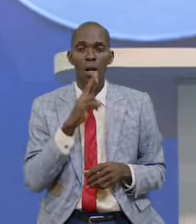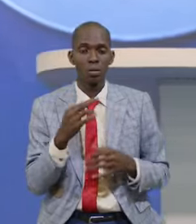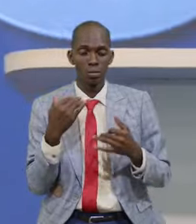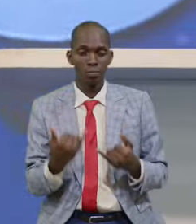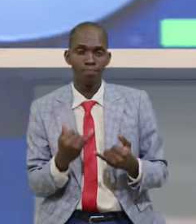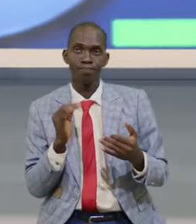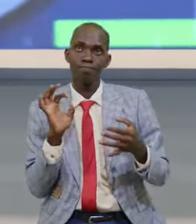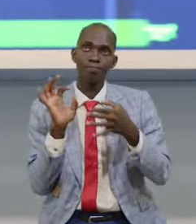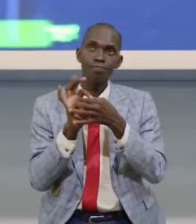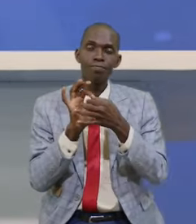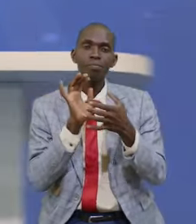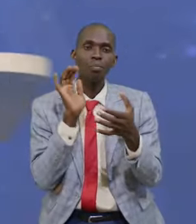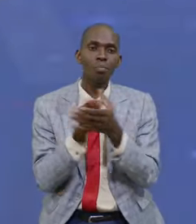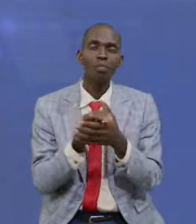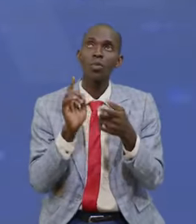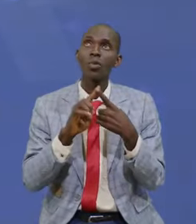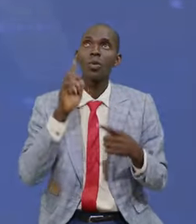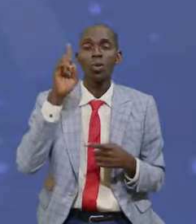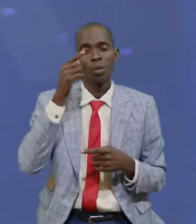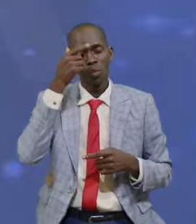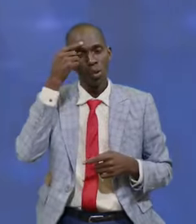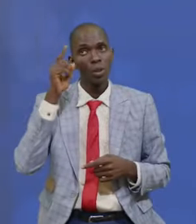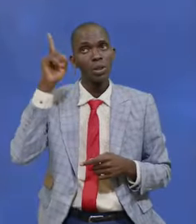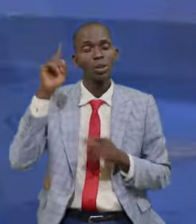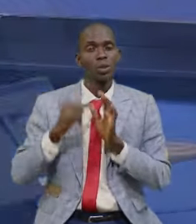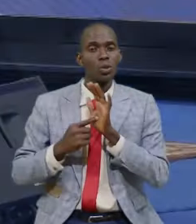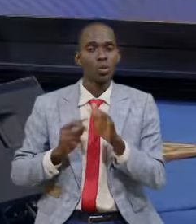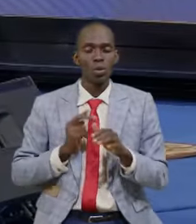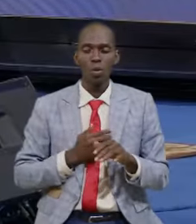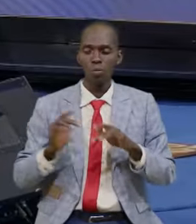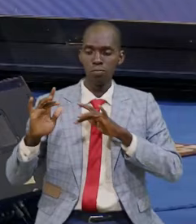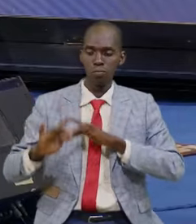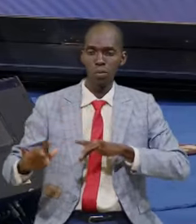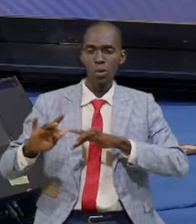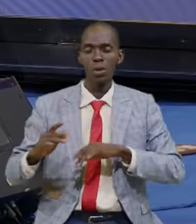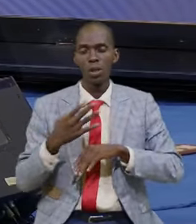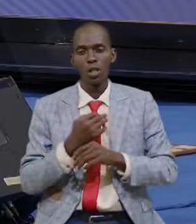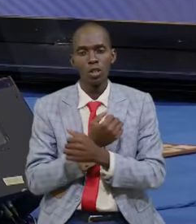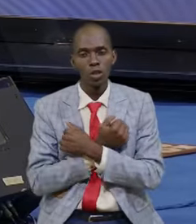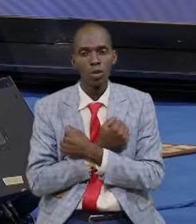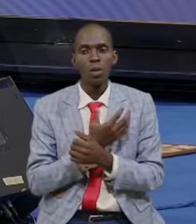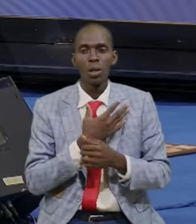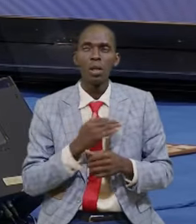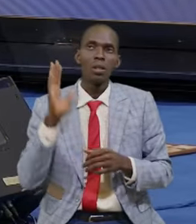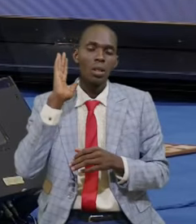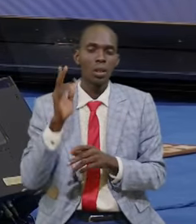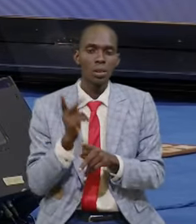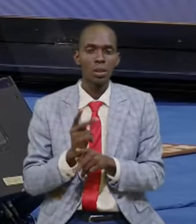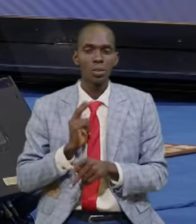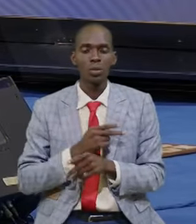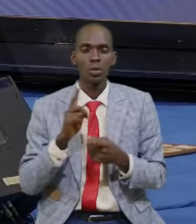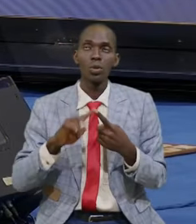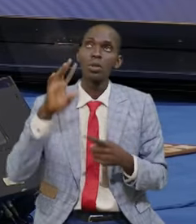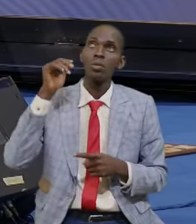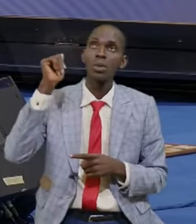him, and because he has compassion and love, and he has brought us unto himself, married unto